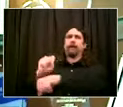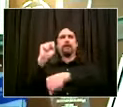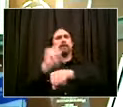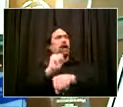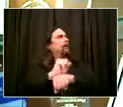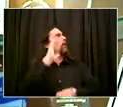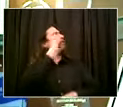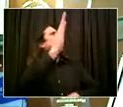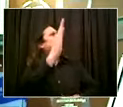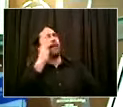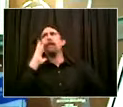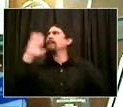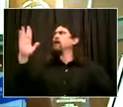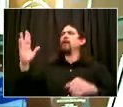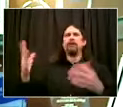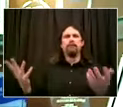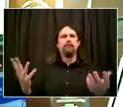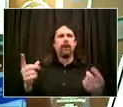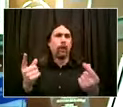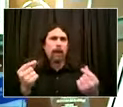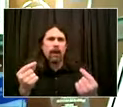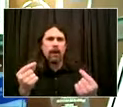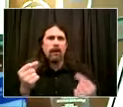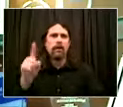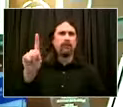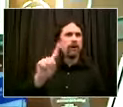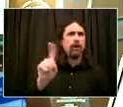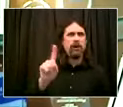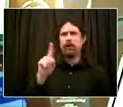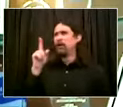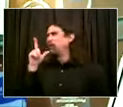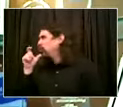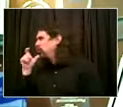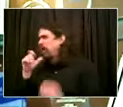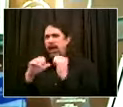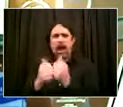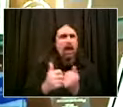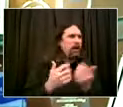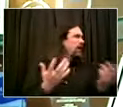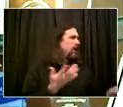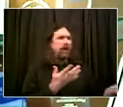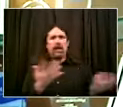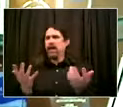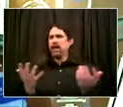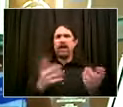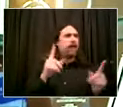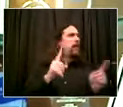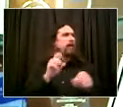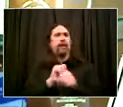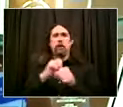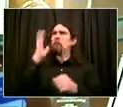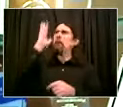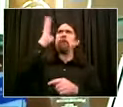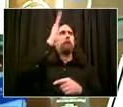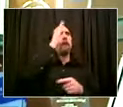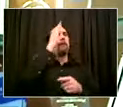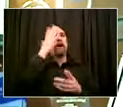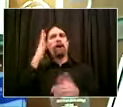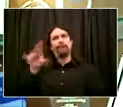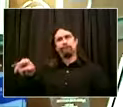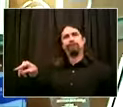who get the noise, who get the pollution of the airport. But we need to address that, I'll say that, but we also need to